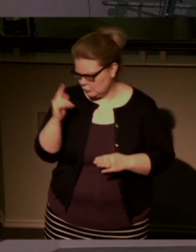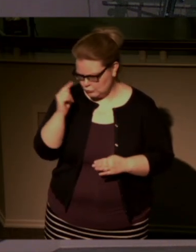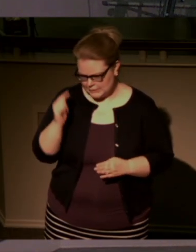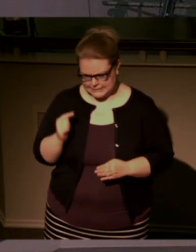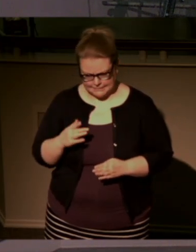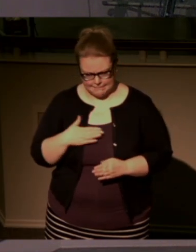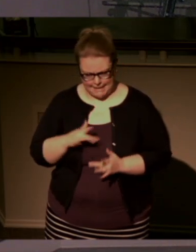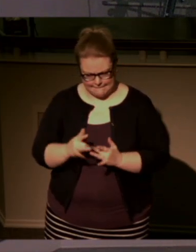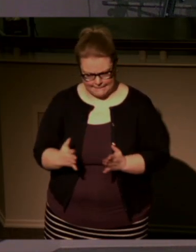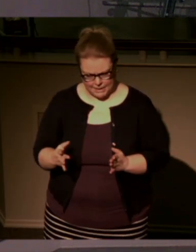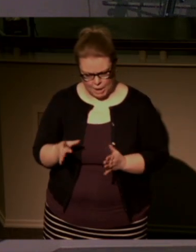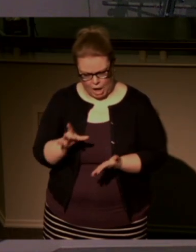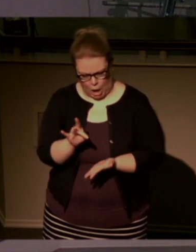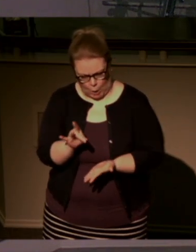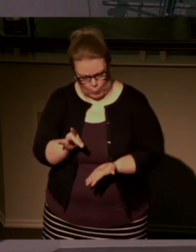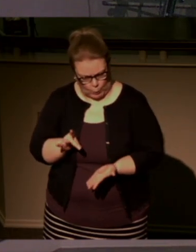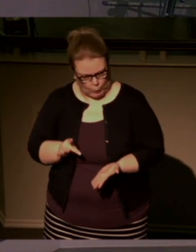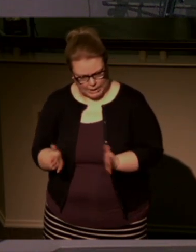those two pages together.